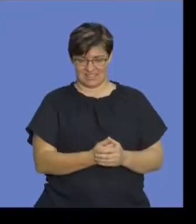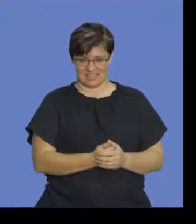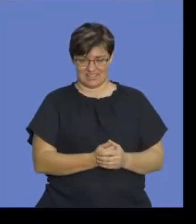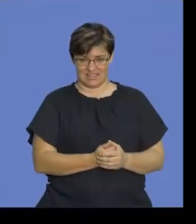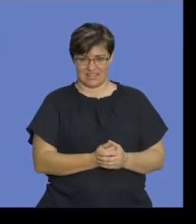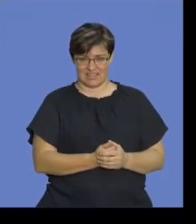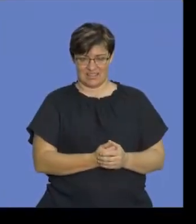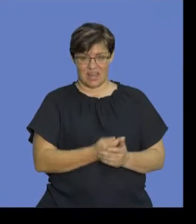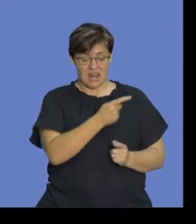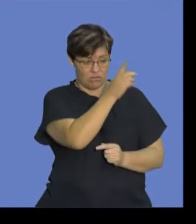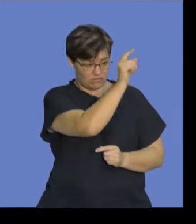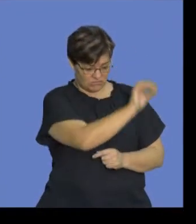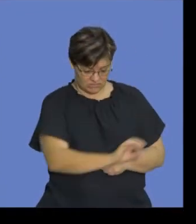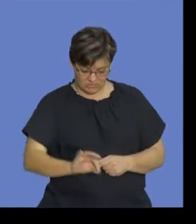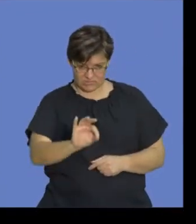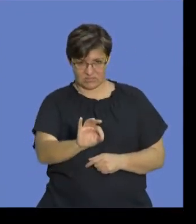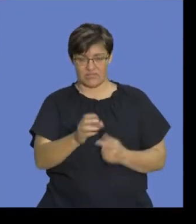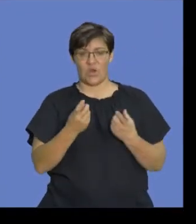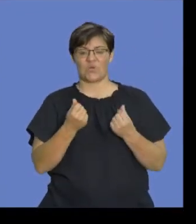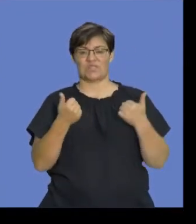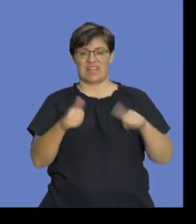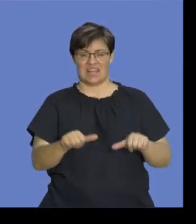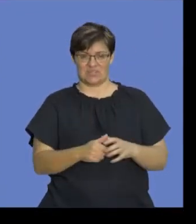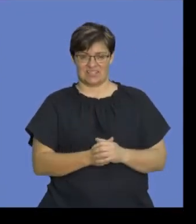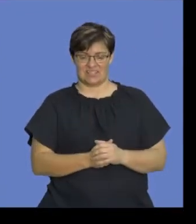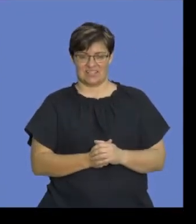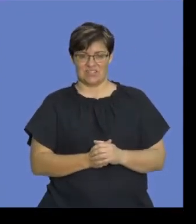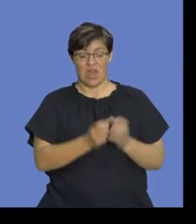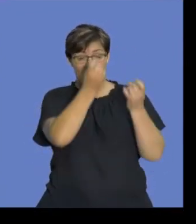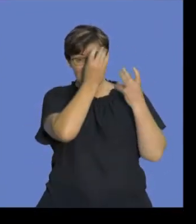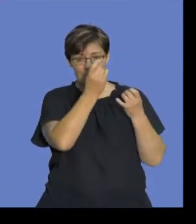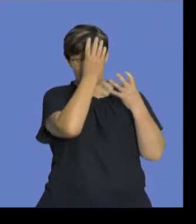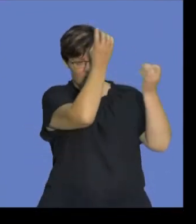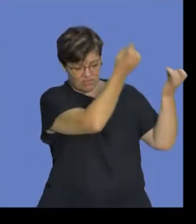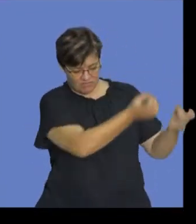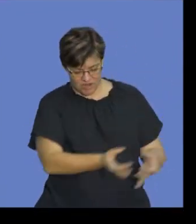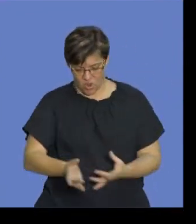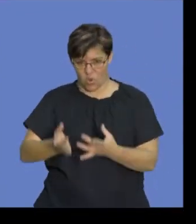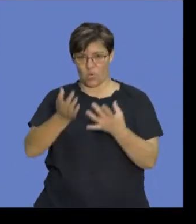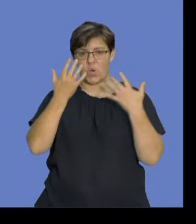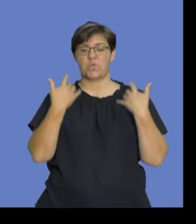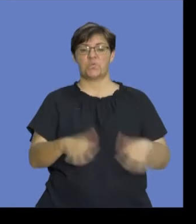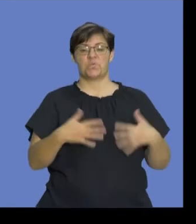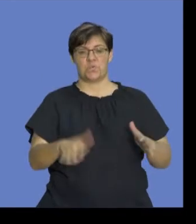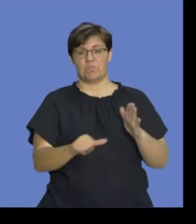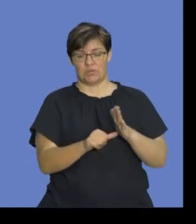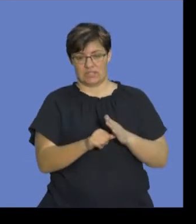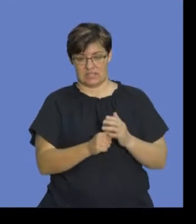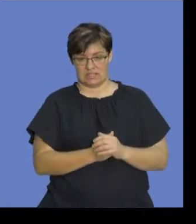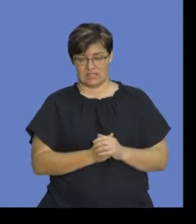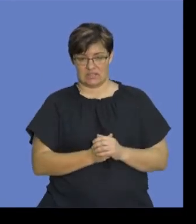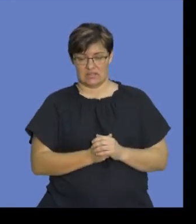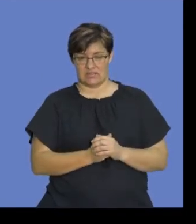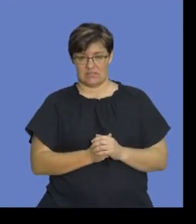account. So therefore, the flow of information is of extreme importance. From your